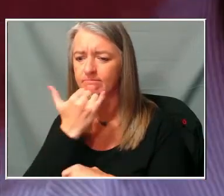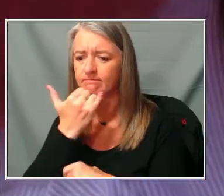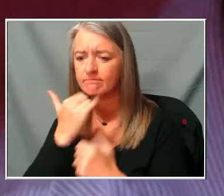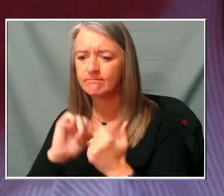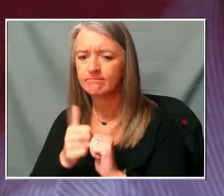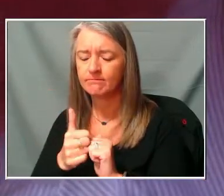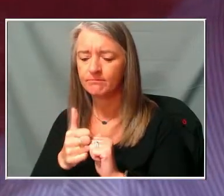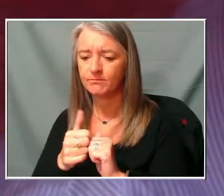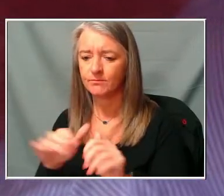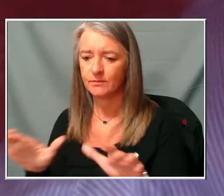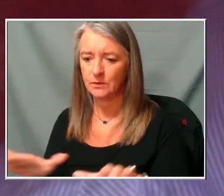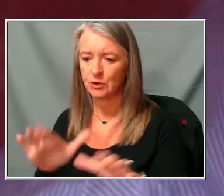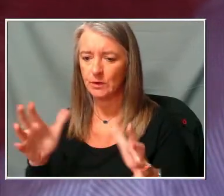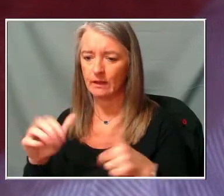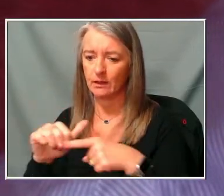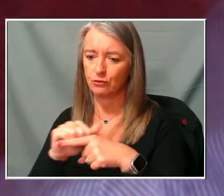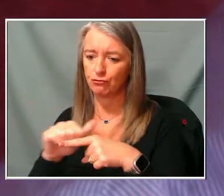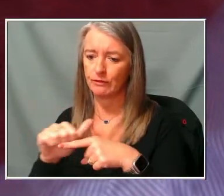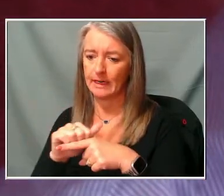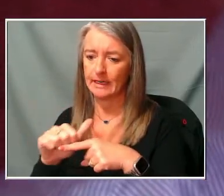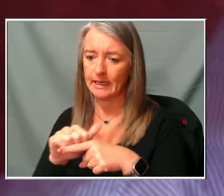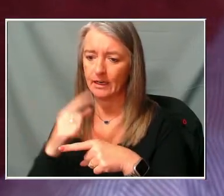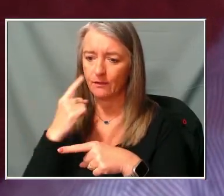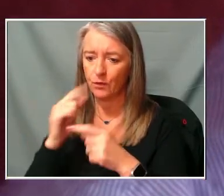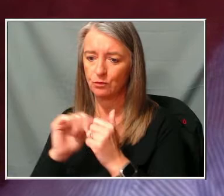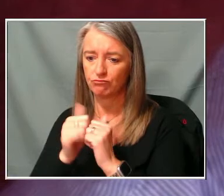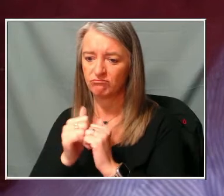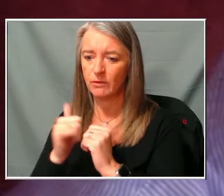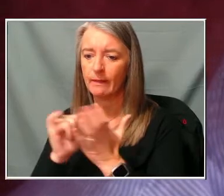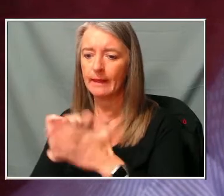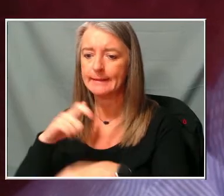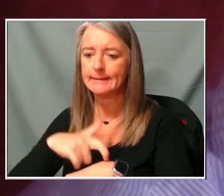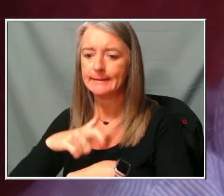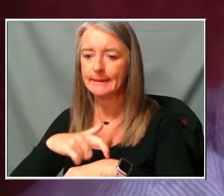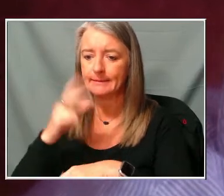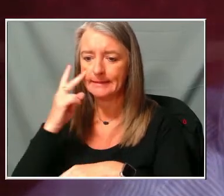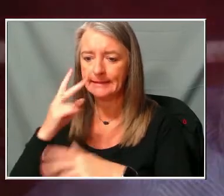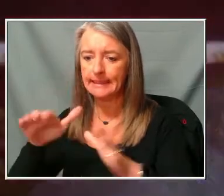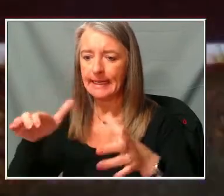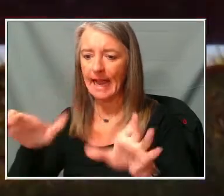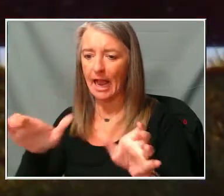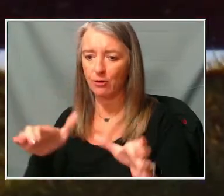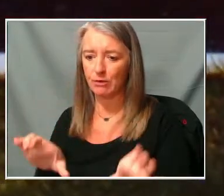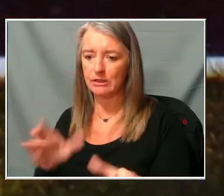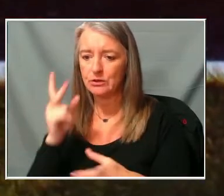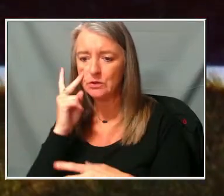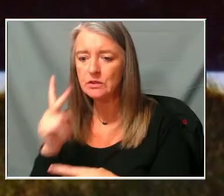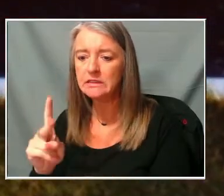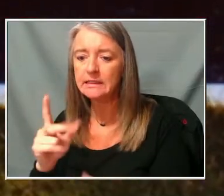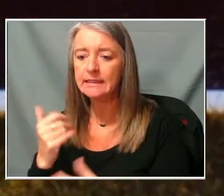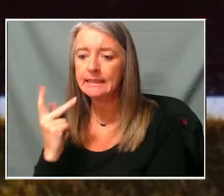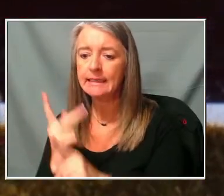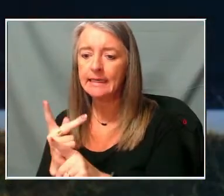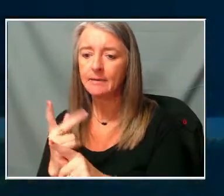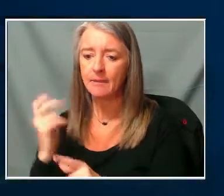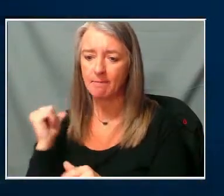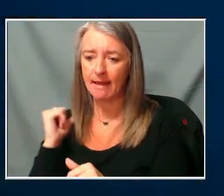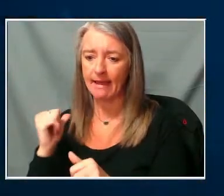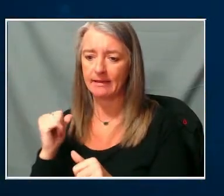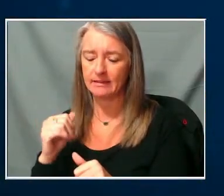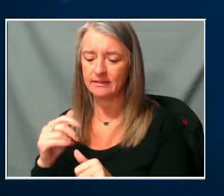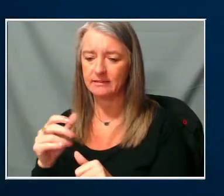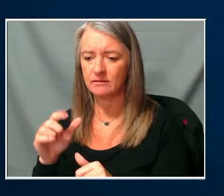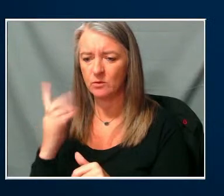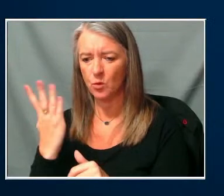was doing a lot of training for sports at that time, and I was seeing a chiropractor to help just kind of keep me in line. And I went to him